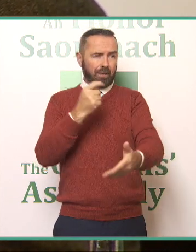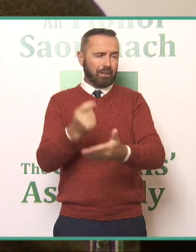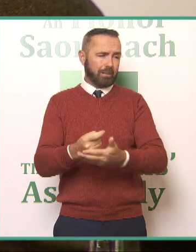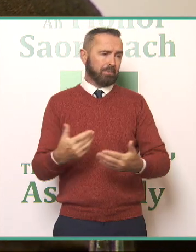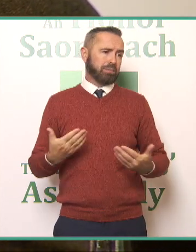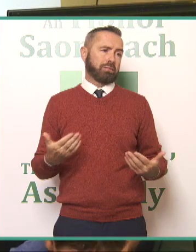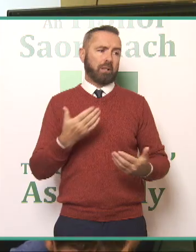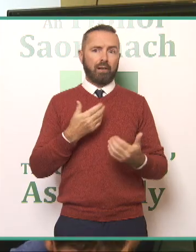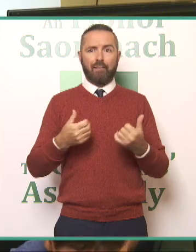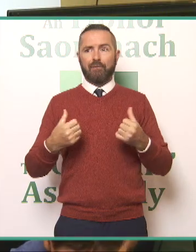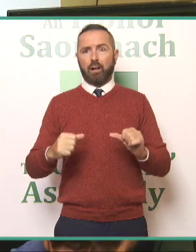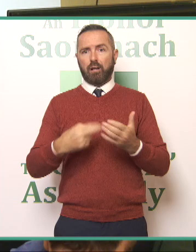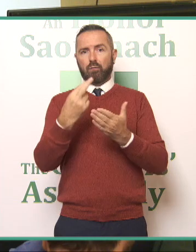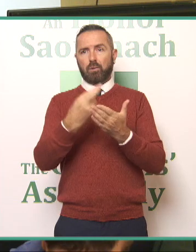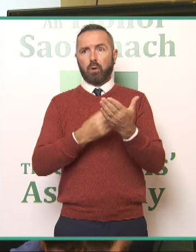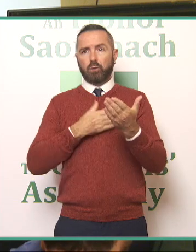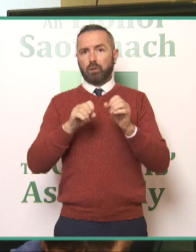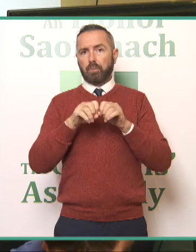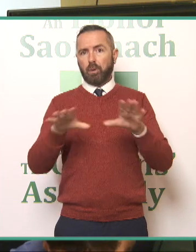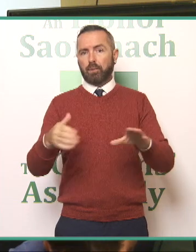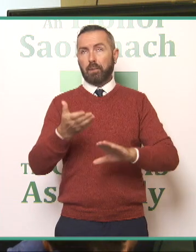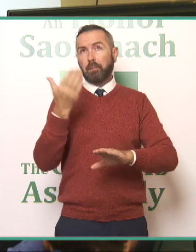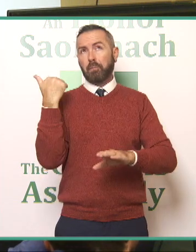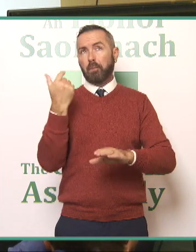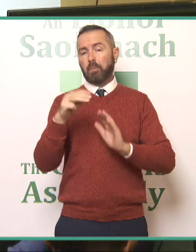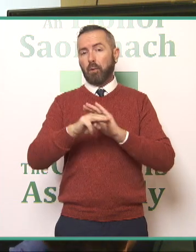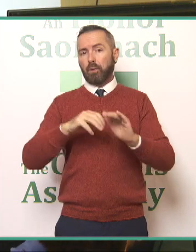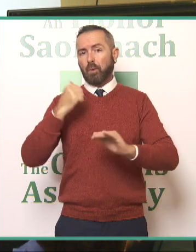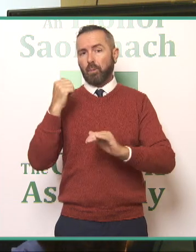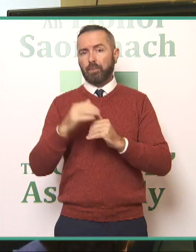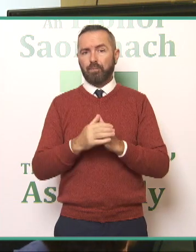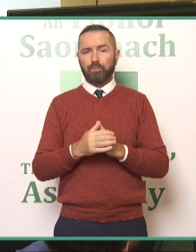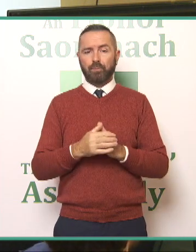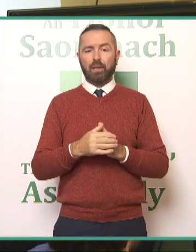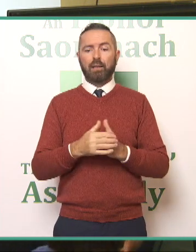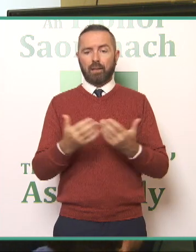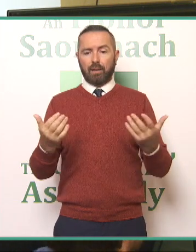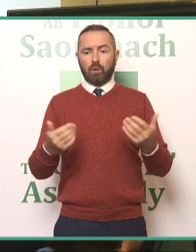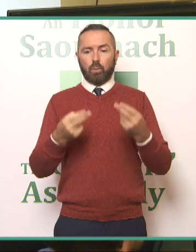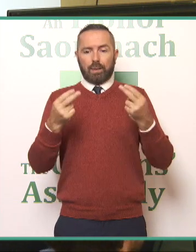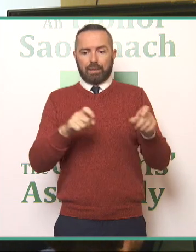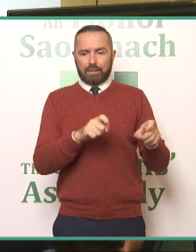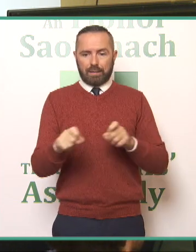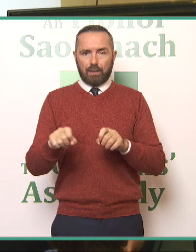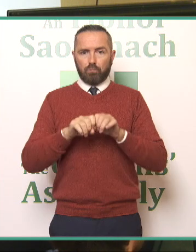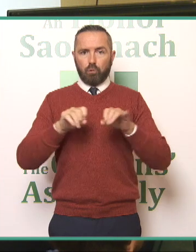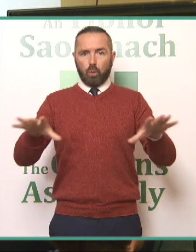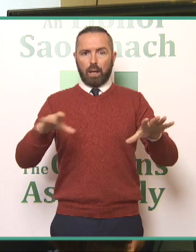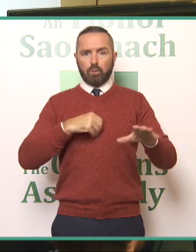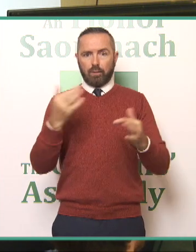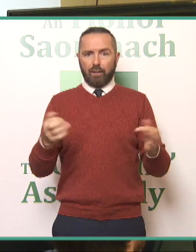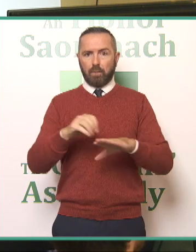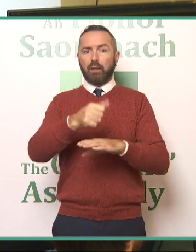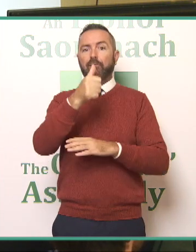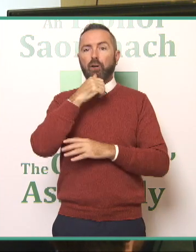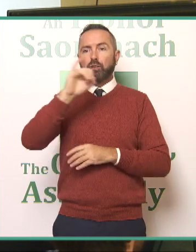been published in the last month. The actual has to be rolled out to farmers on the 1st of January.